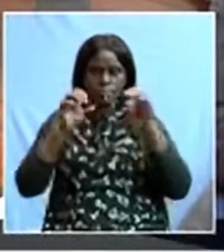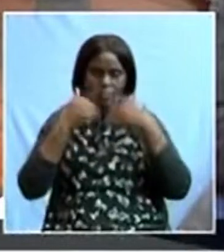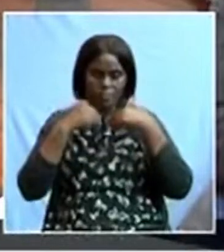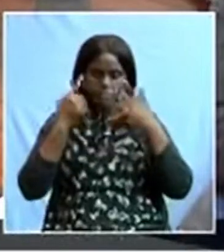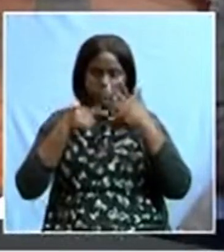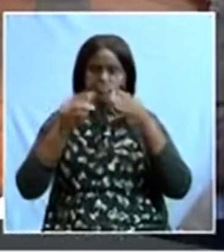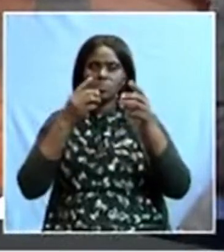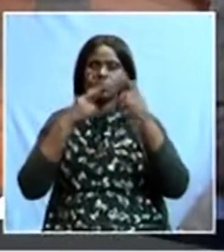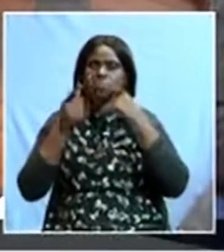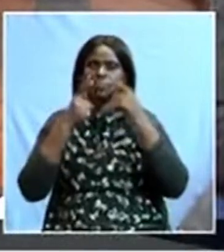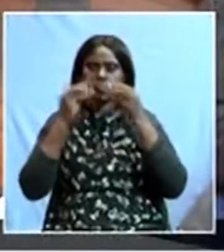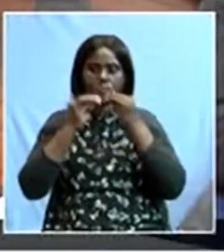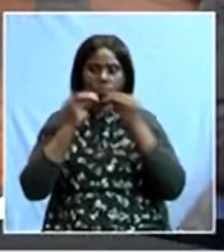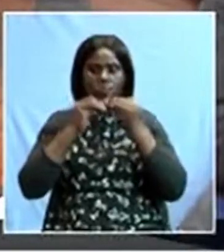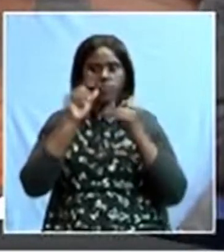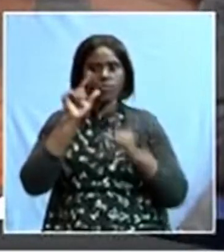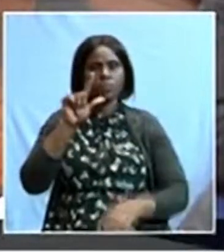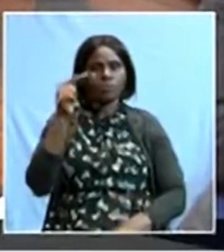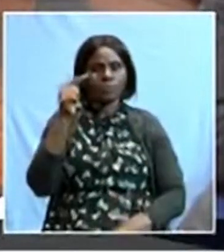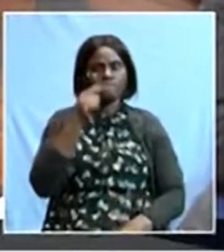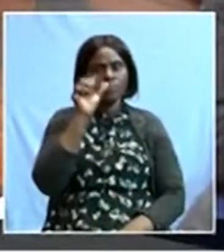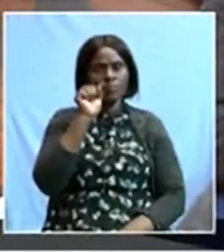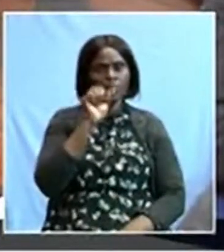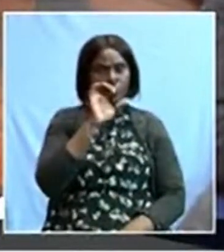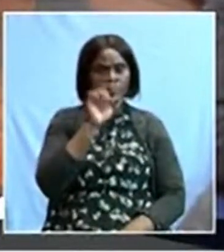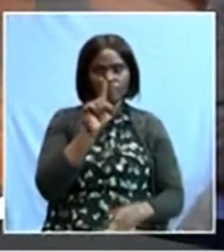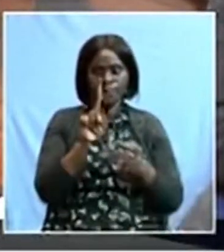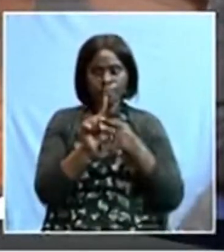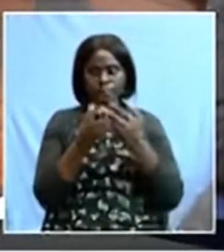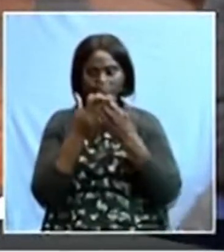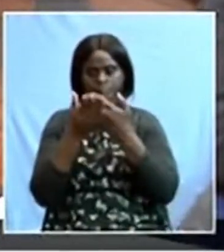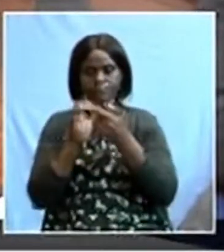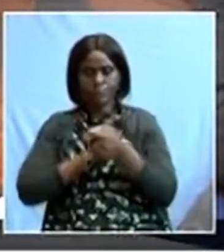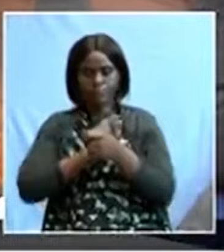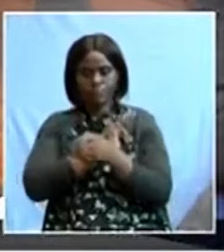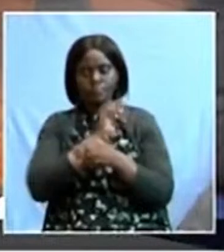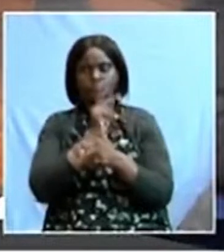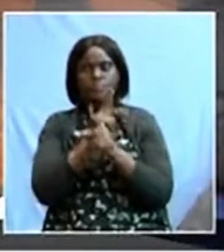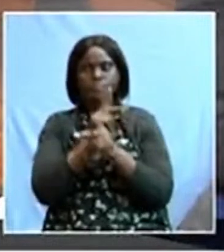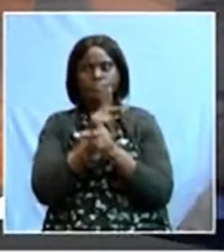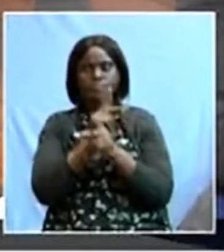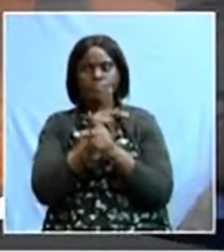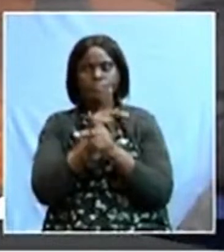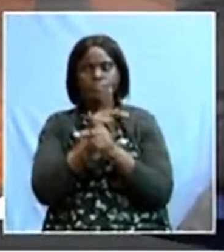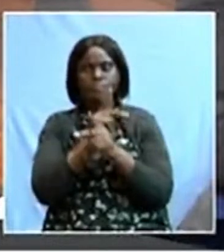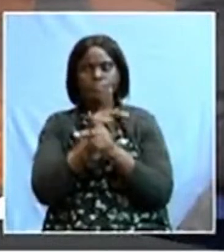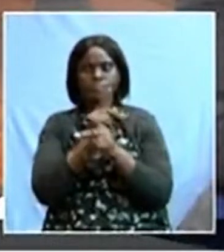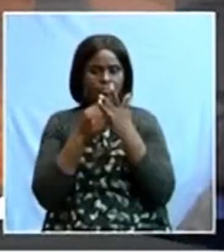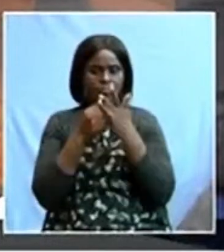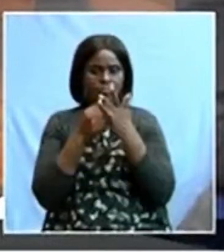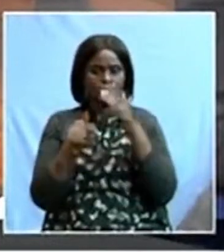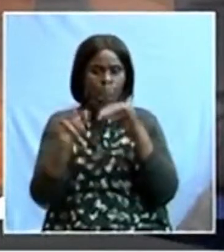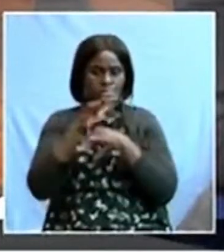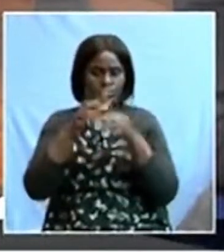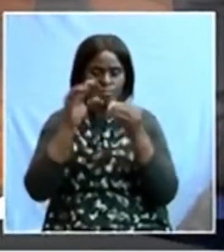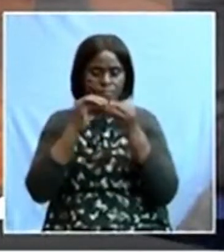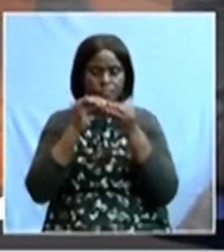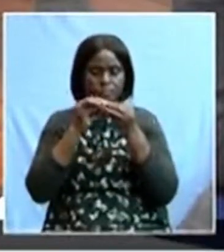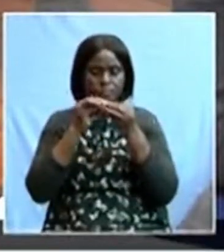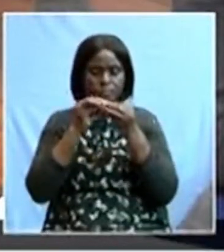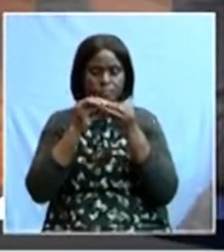continued engaging the Local Government Service Commission by submitting staff returns, and excess staff must